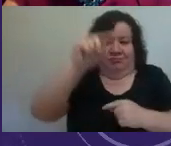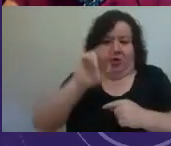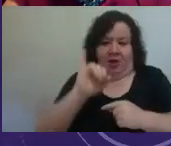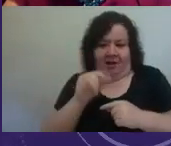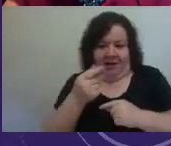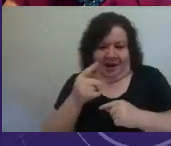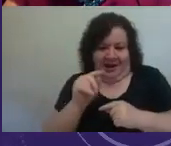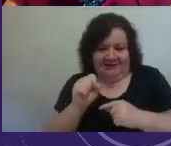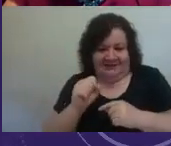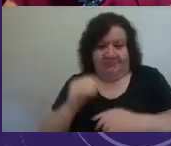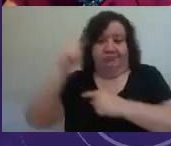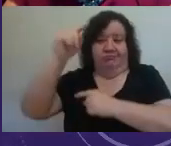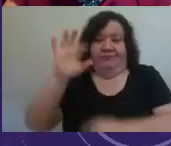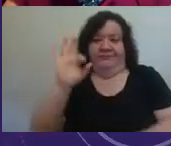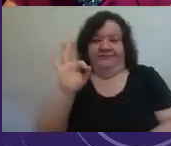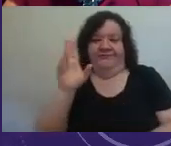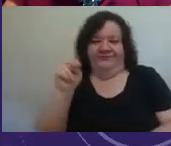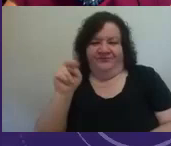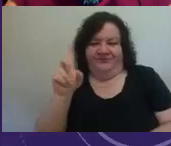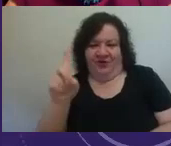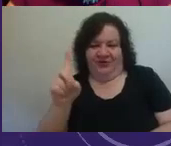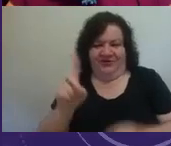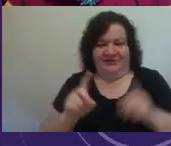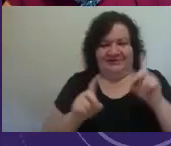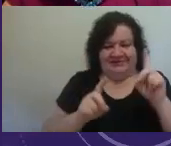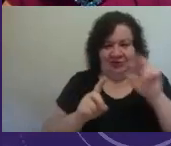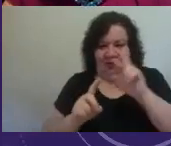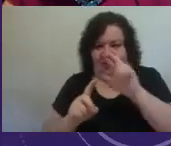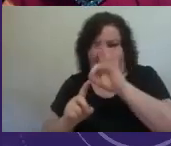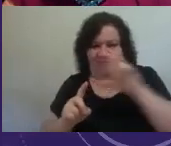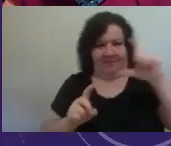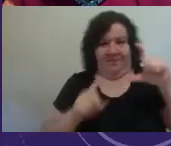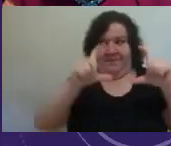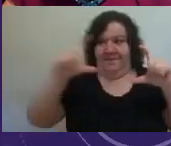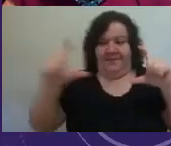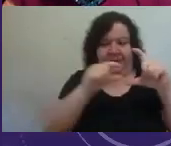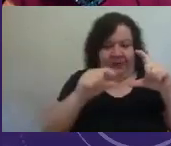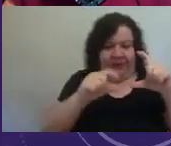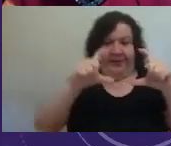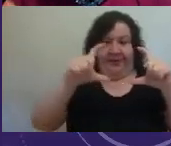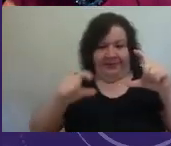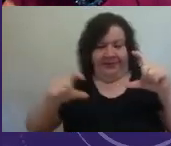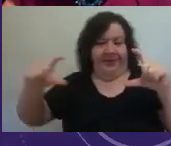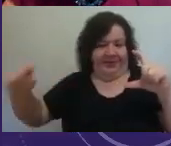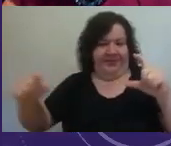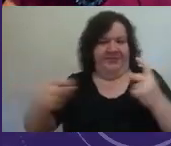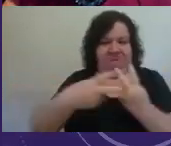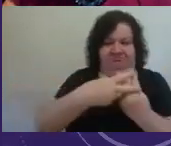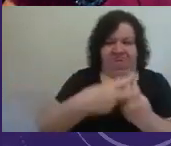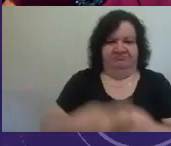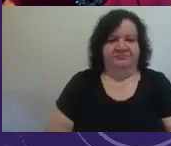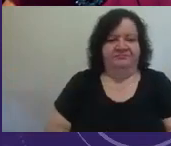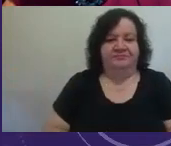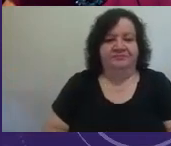Okay, next slide, please. A few more tips. Fifth, tagging. When